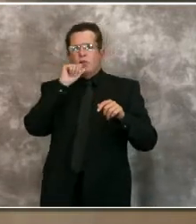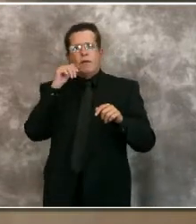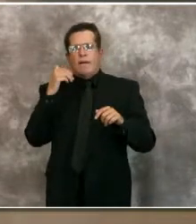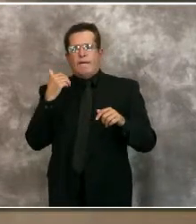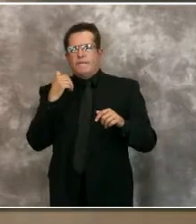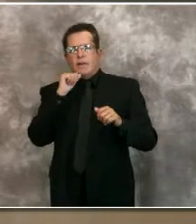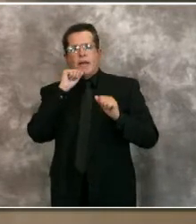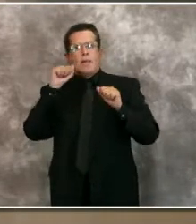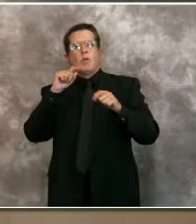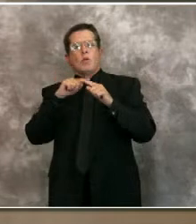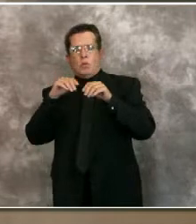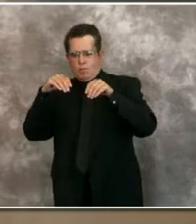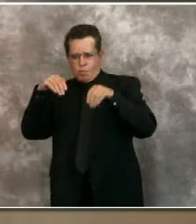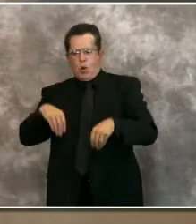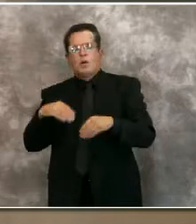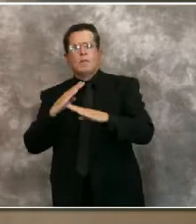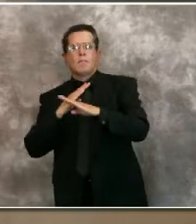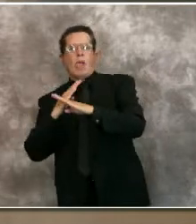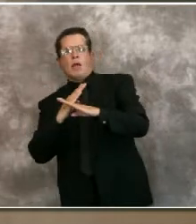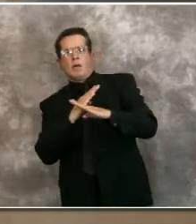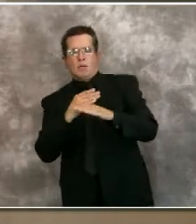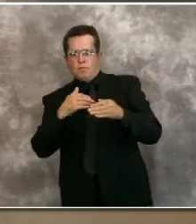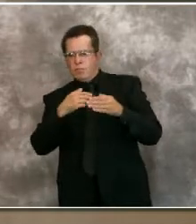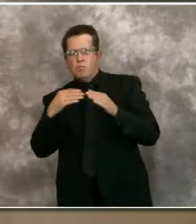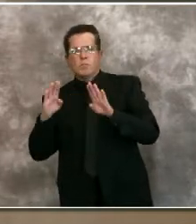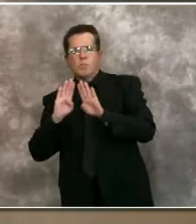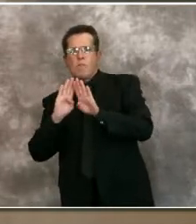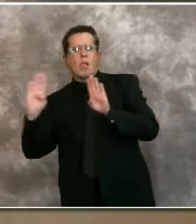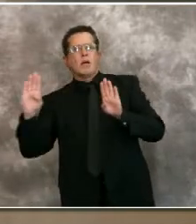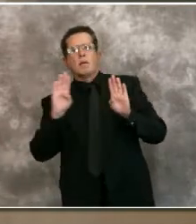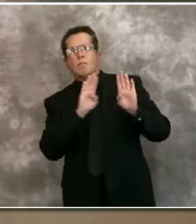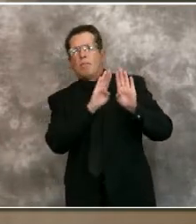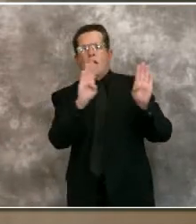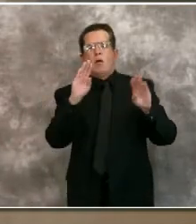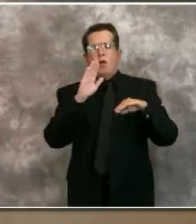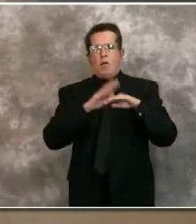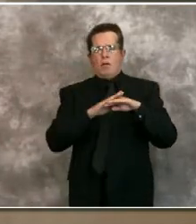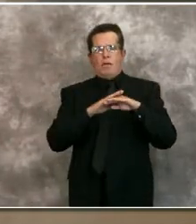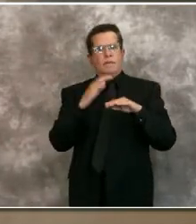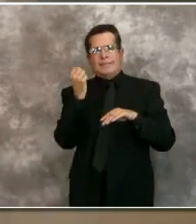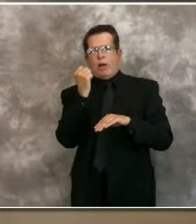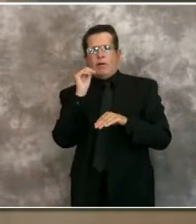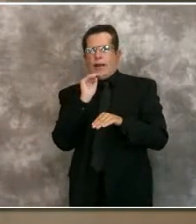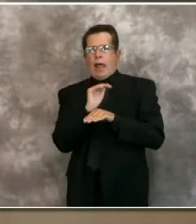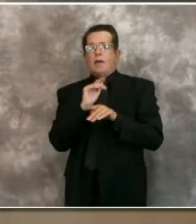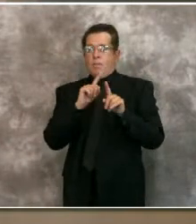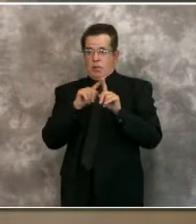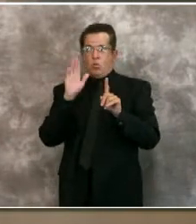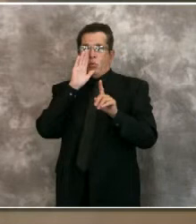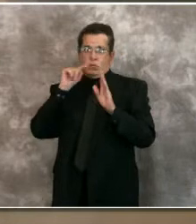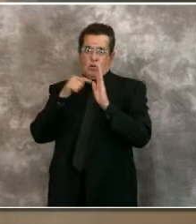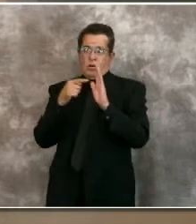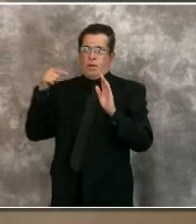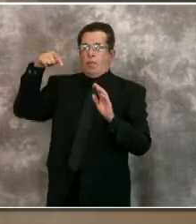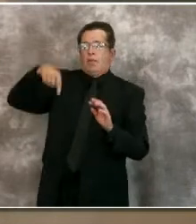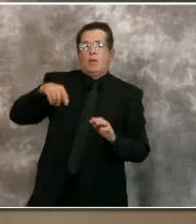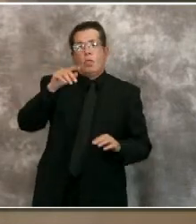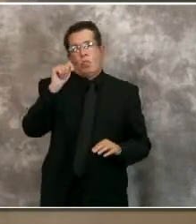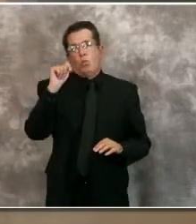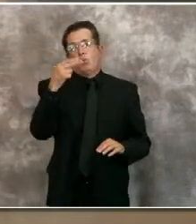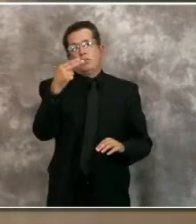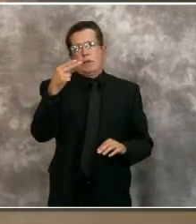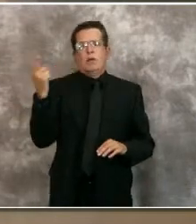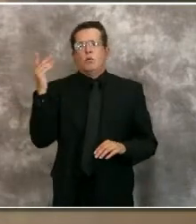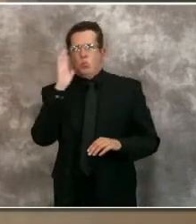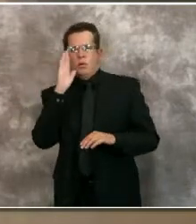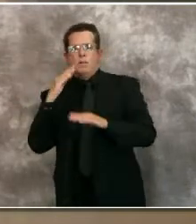kind of close off portions of the gas lamp district on Saturday night, but they will be doing that starting on Thursday. And that's